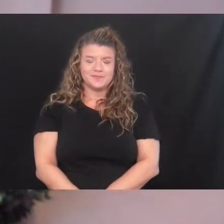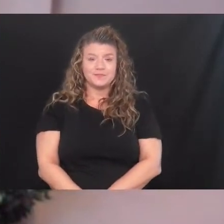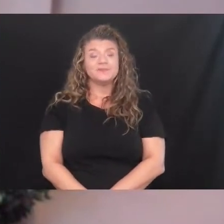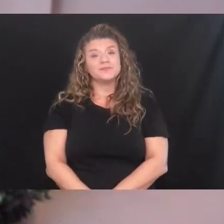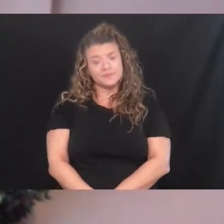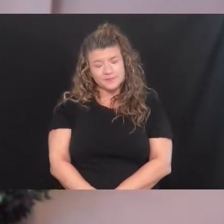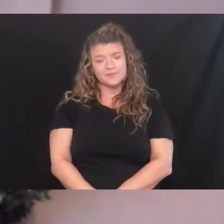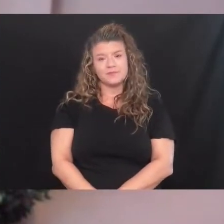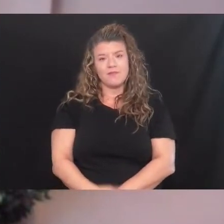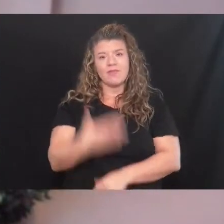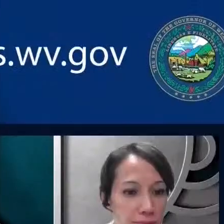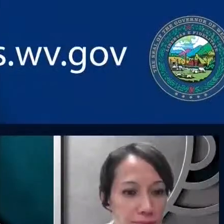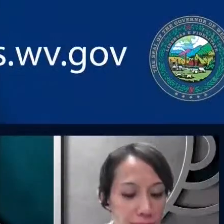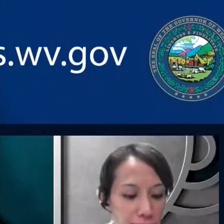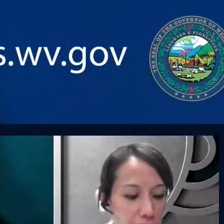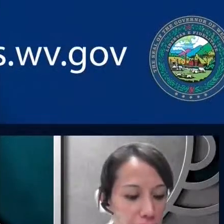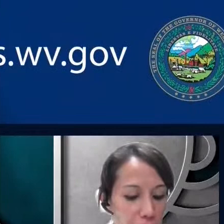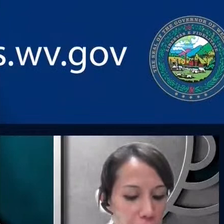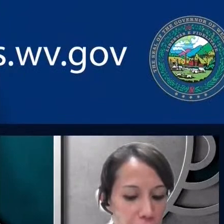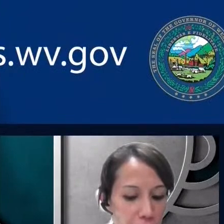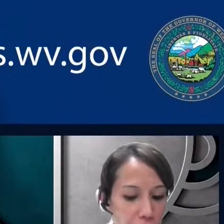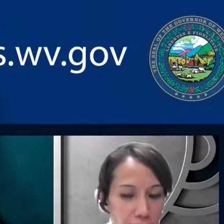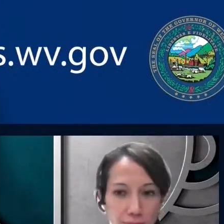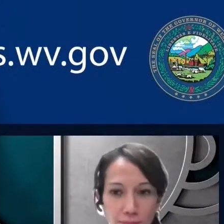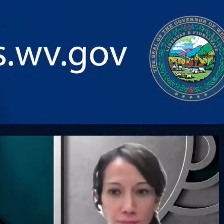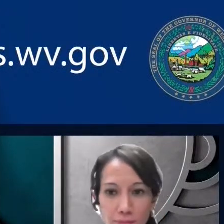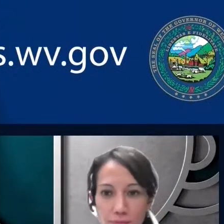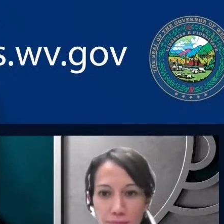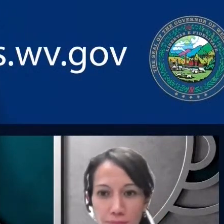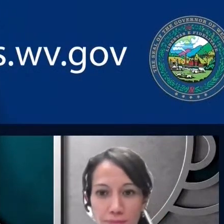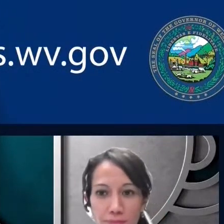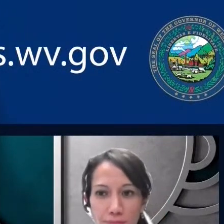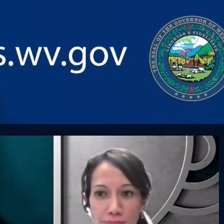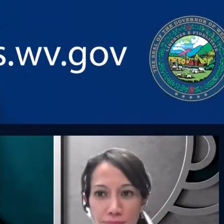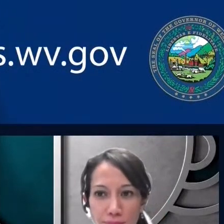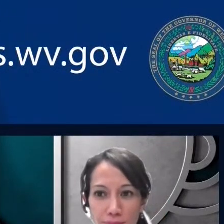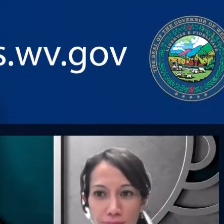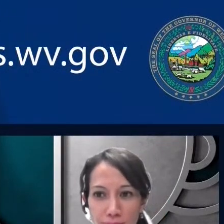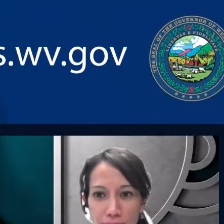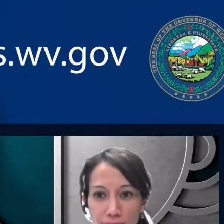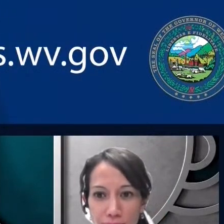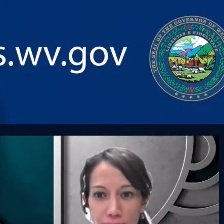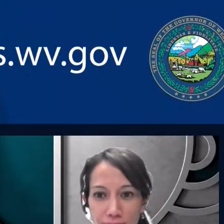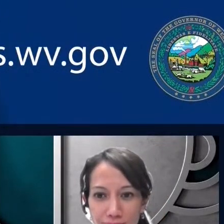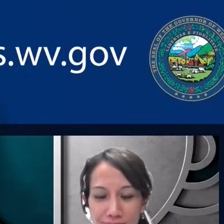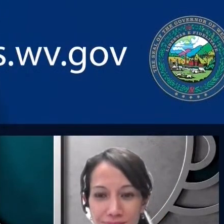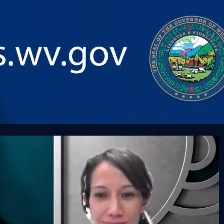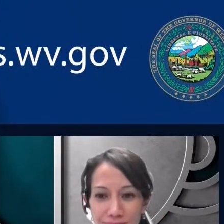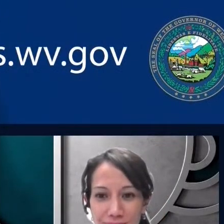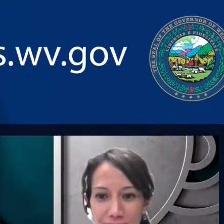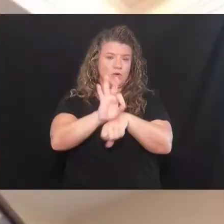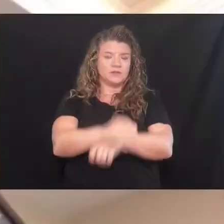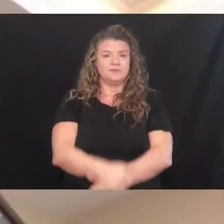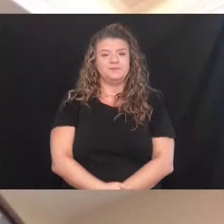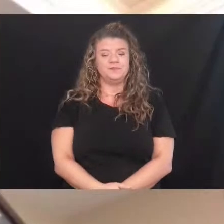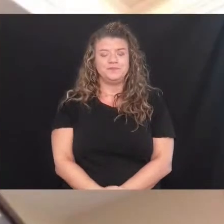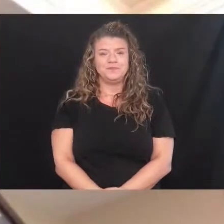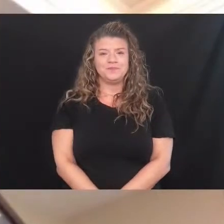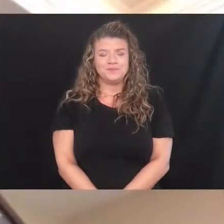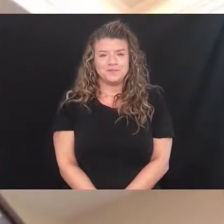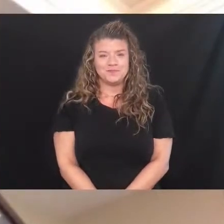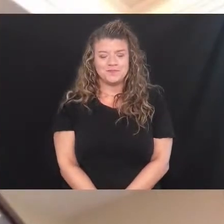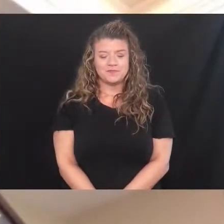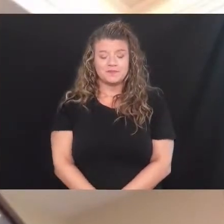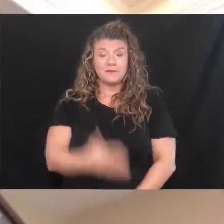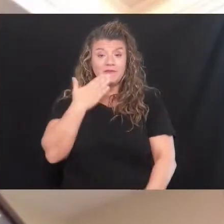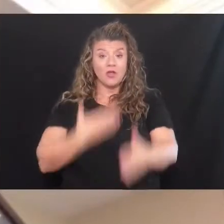All right, thank you, Dr. Marsh. Next, we'll go to retired Major General Jim Hoyer, the director of our Joint Interagency Task Force. Good morning. As the